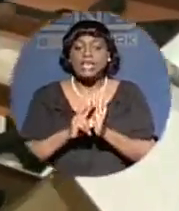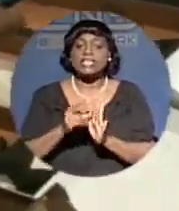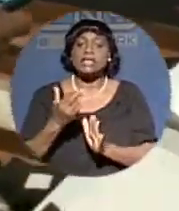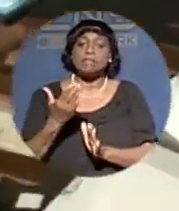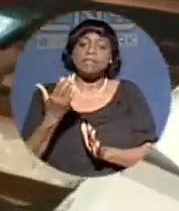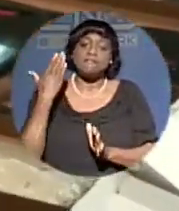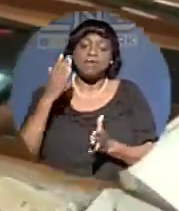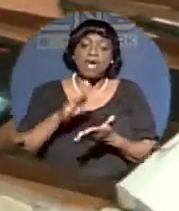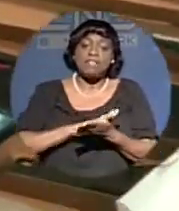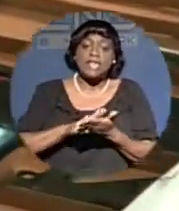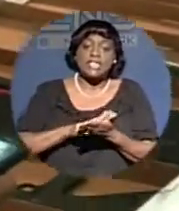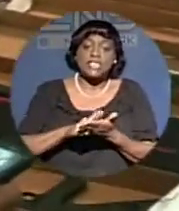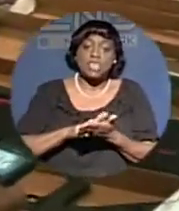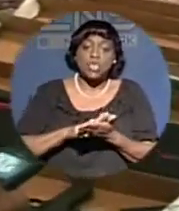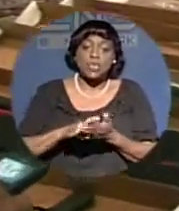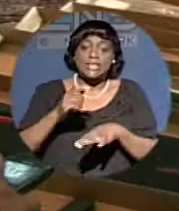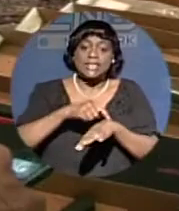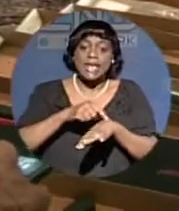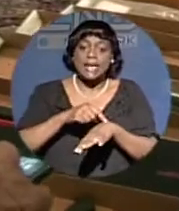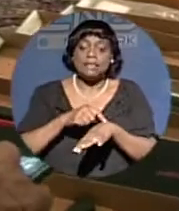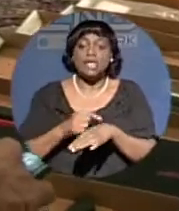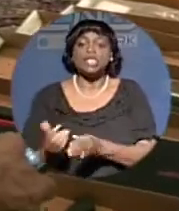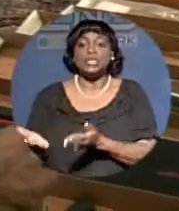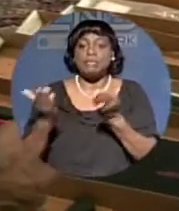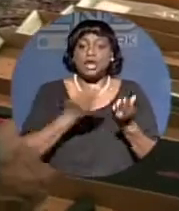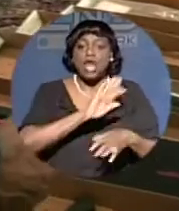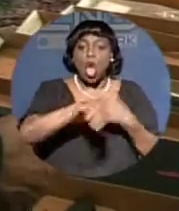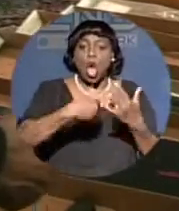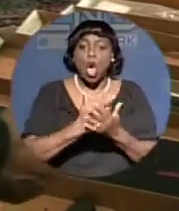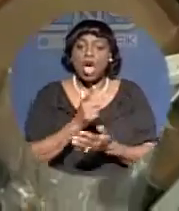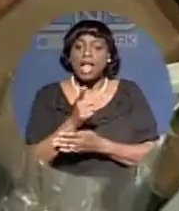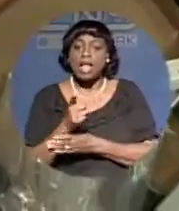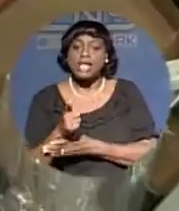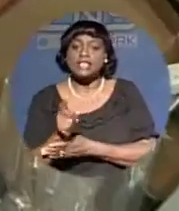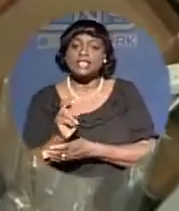period to turn in illegal weapons without being penalized runs out. It's been 30 days since the